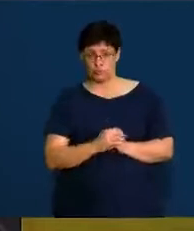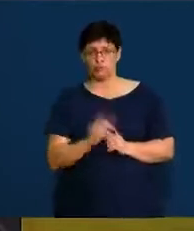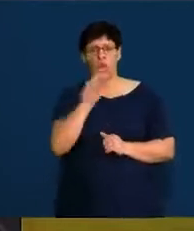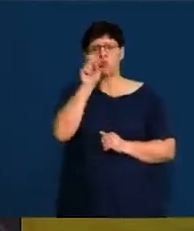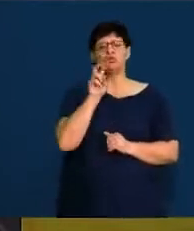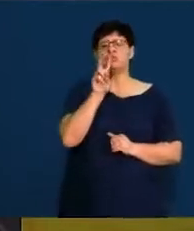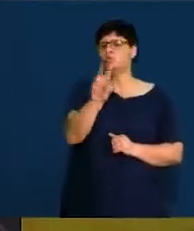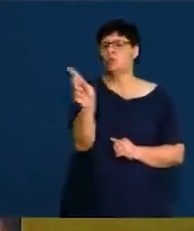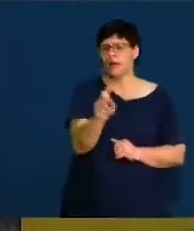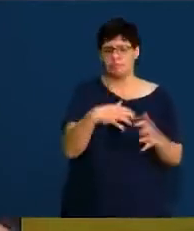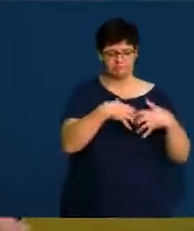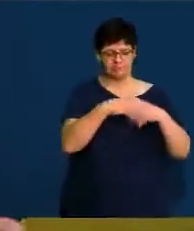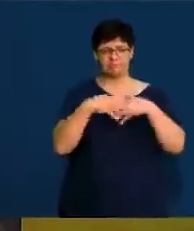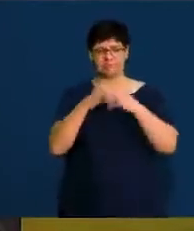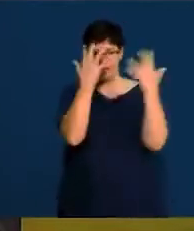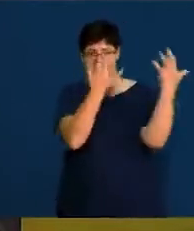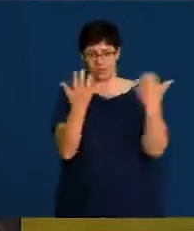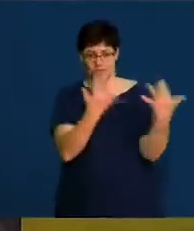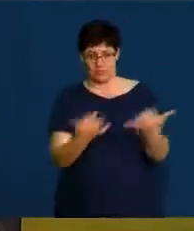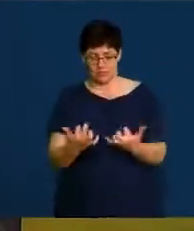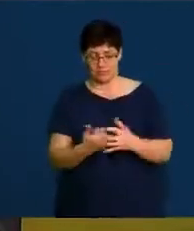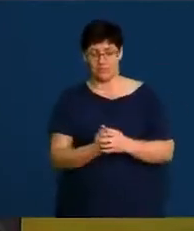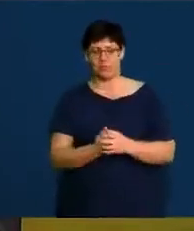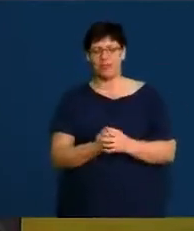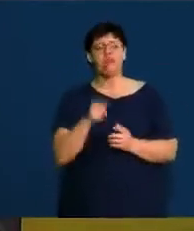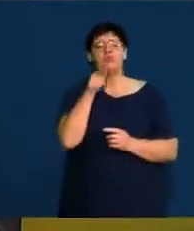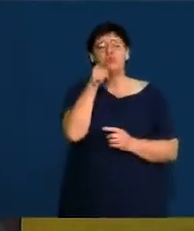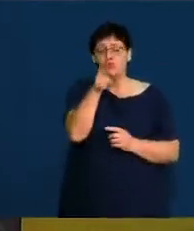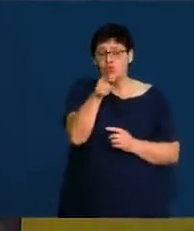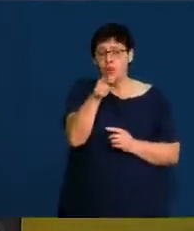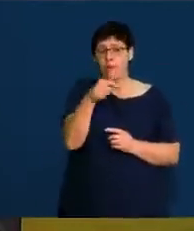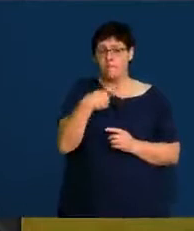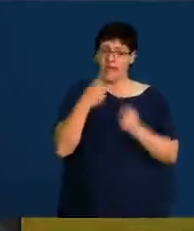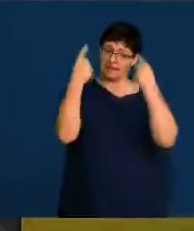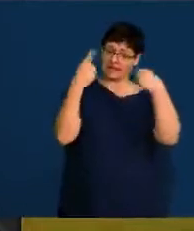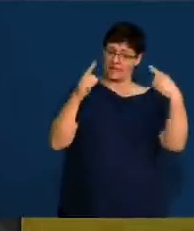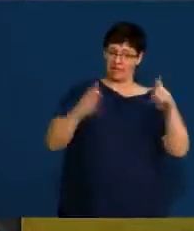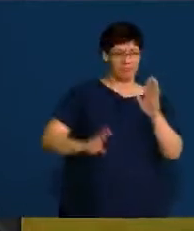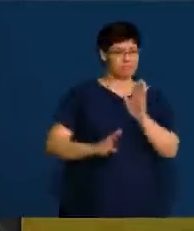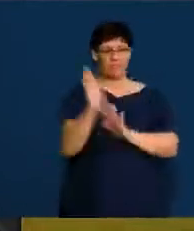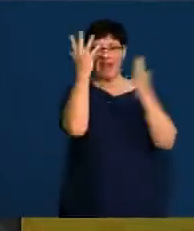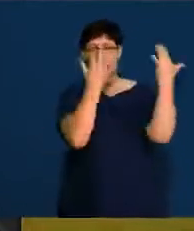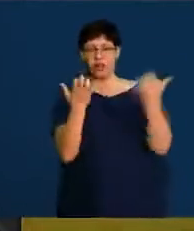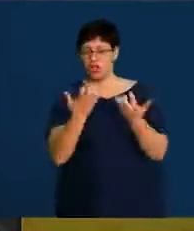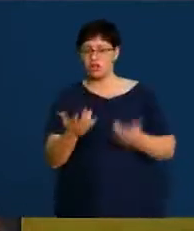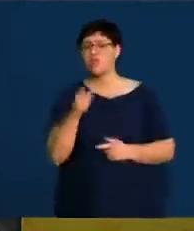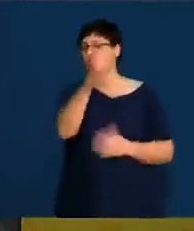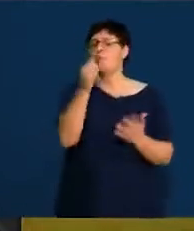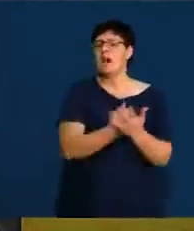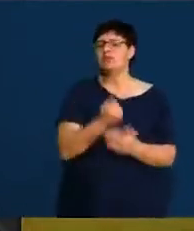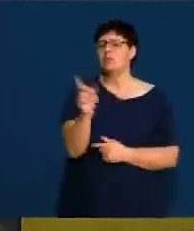2 is made up of those calculations. In order for you to be successful in calculations, you